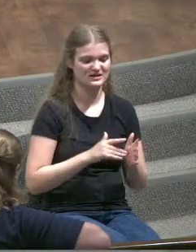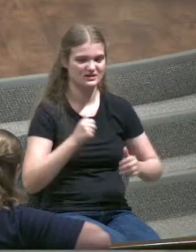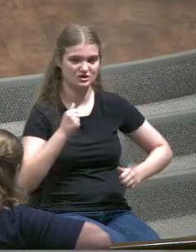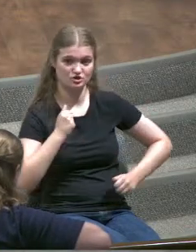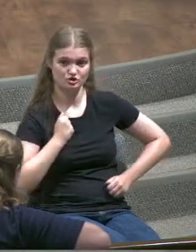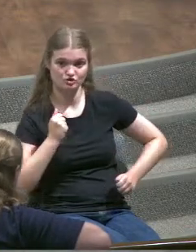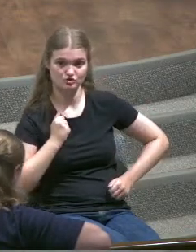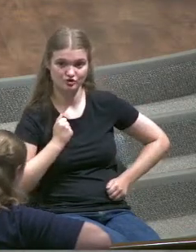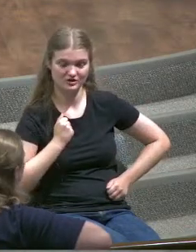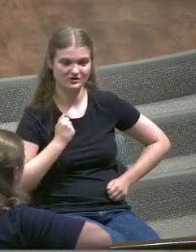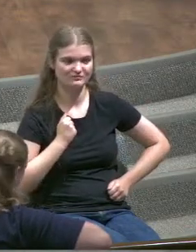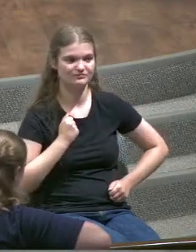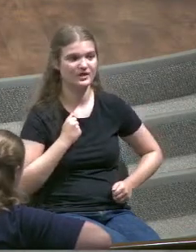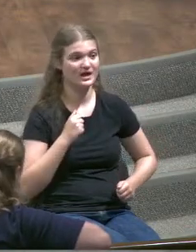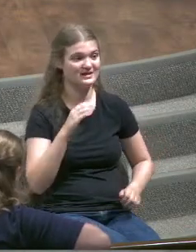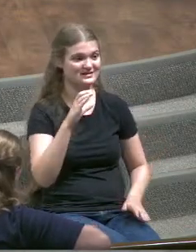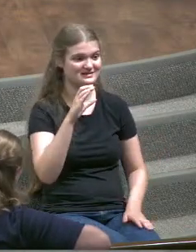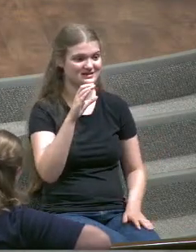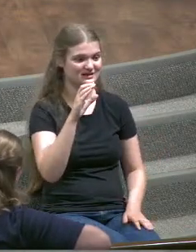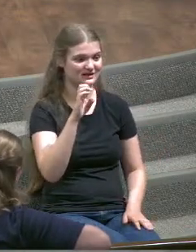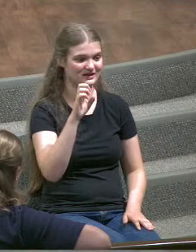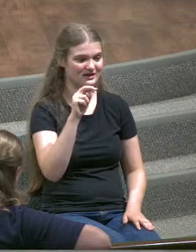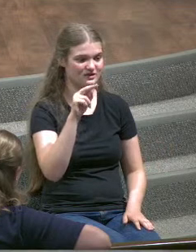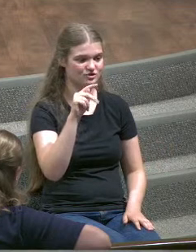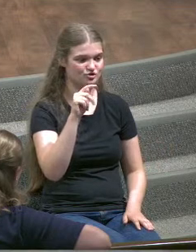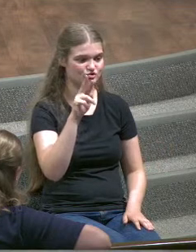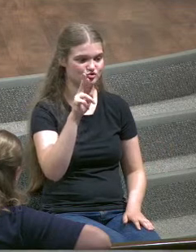Roman soldier in charge of 100 soldiers.